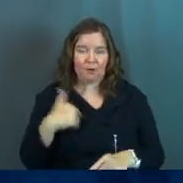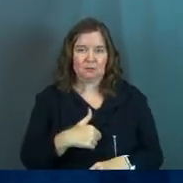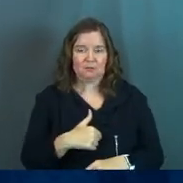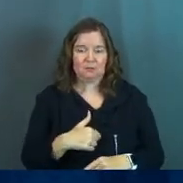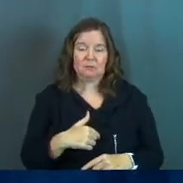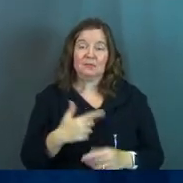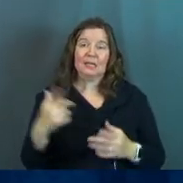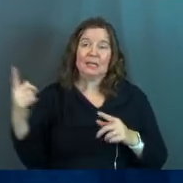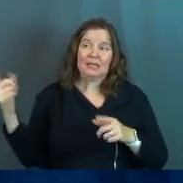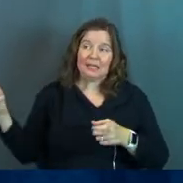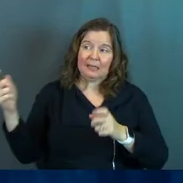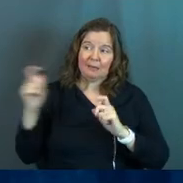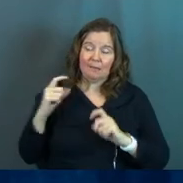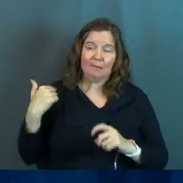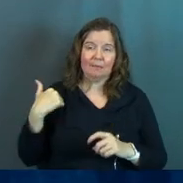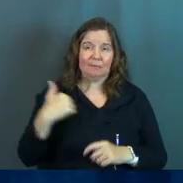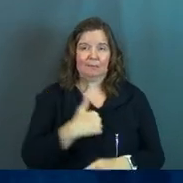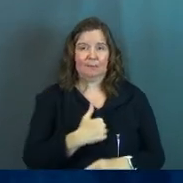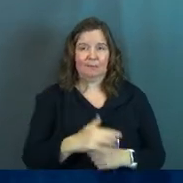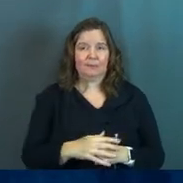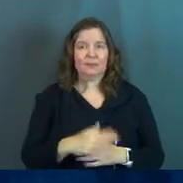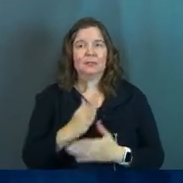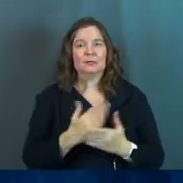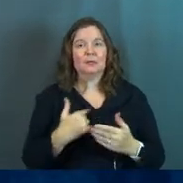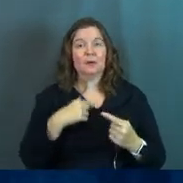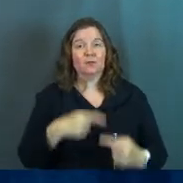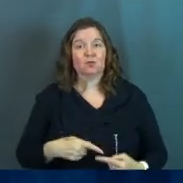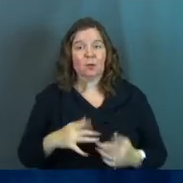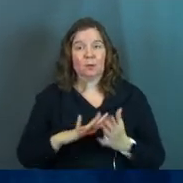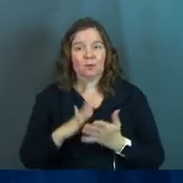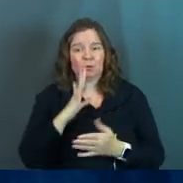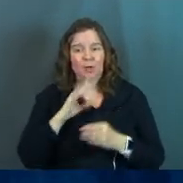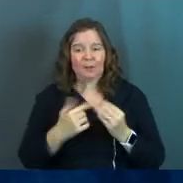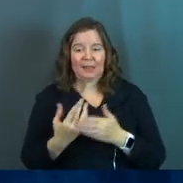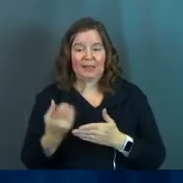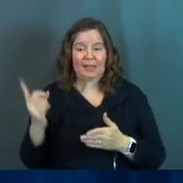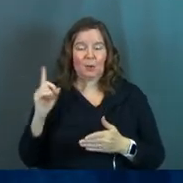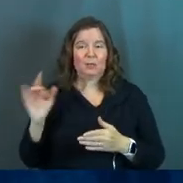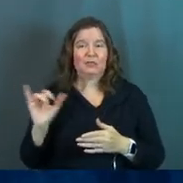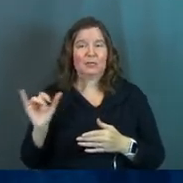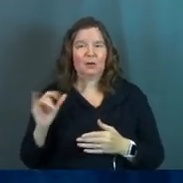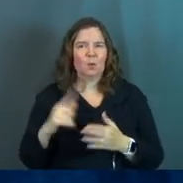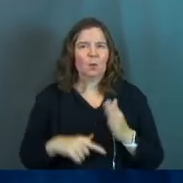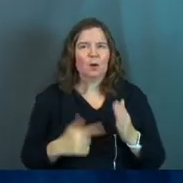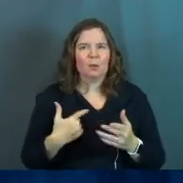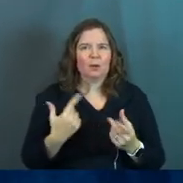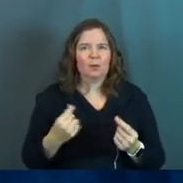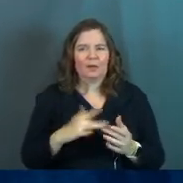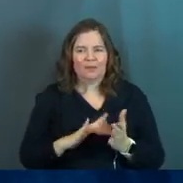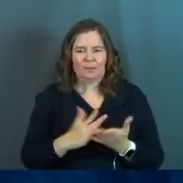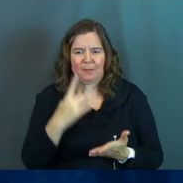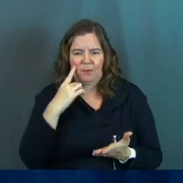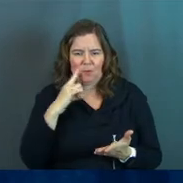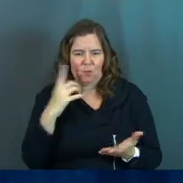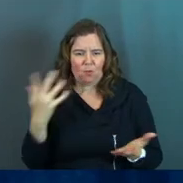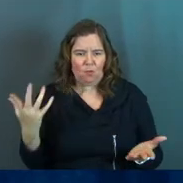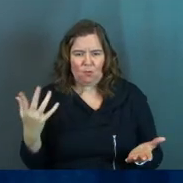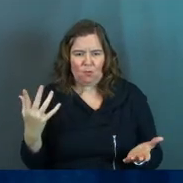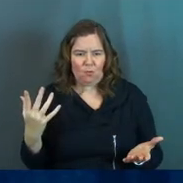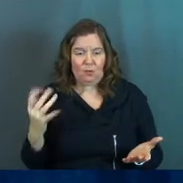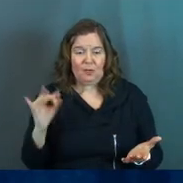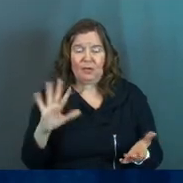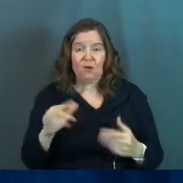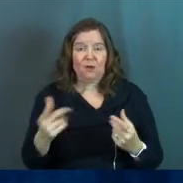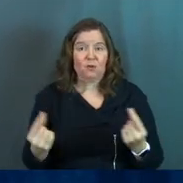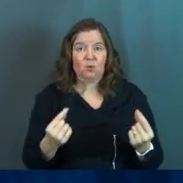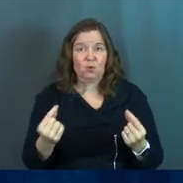us. He came to give it to us. Some of us struggle with the Bible. We talked about this last week. It's like, well, what do I get the Bible for?